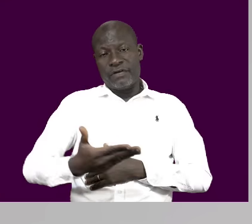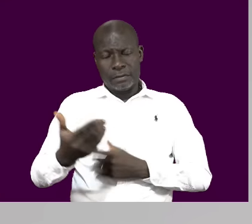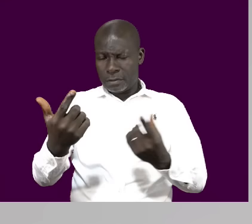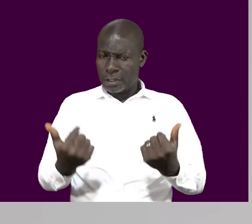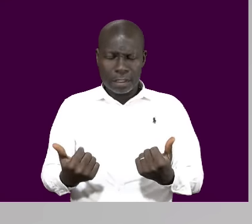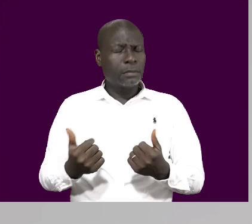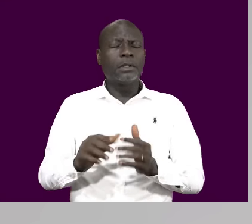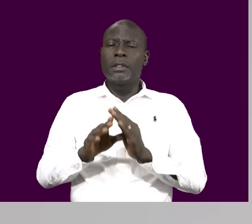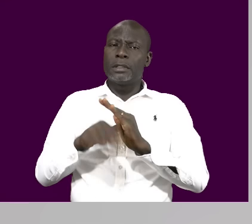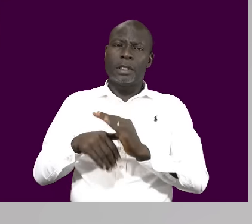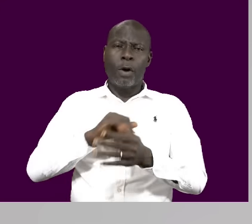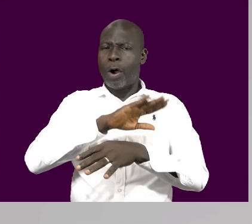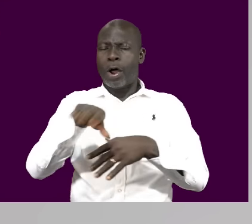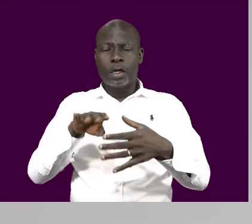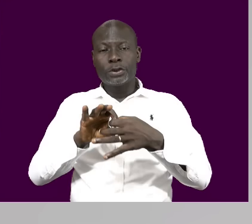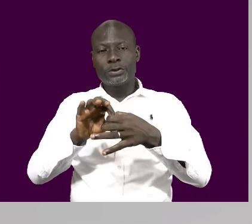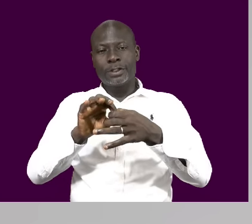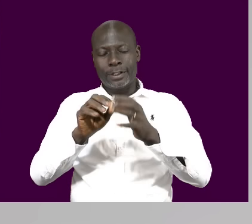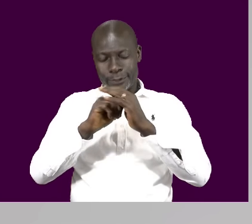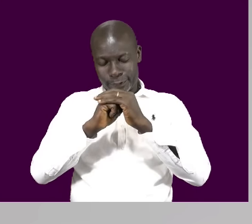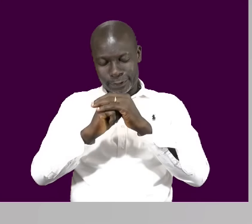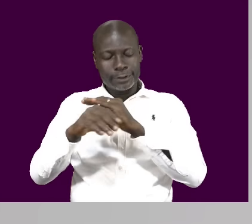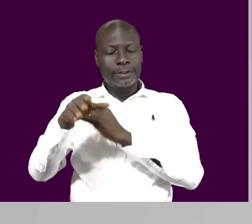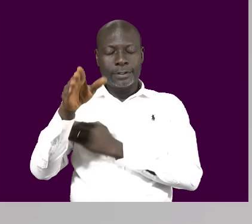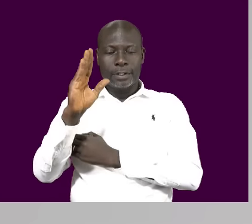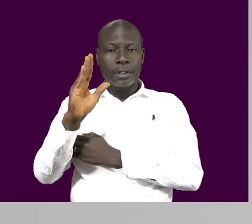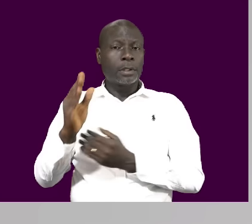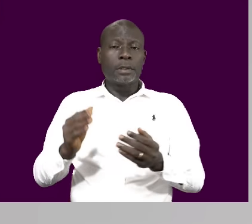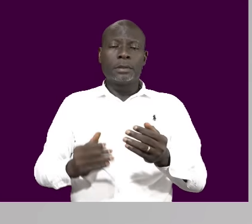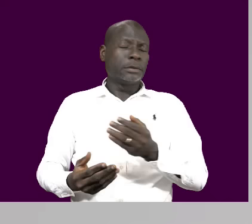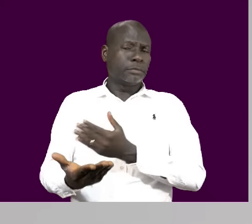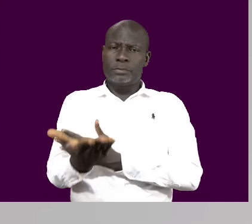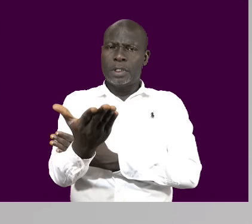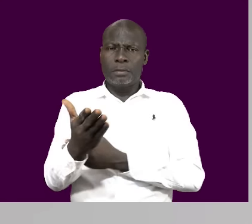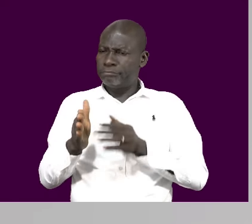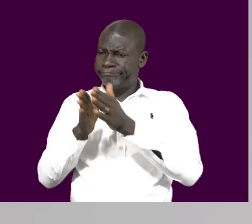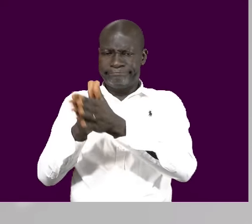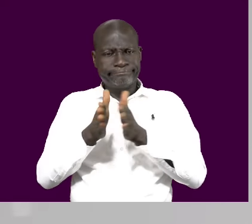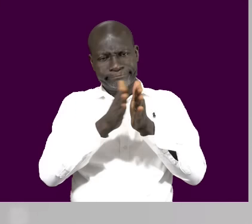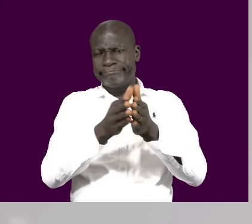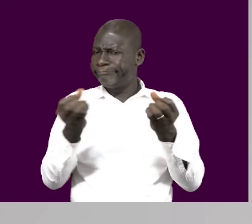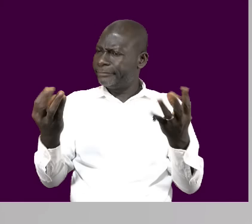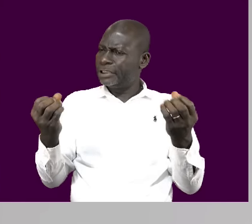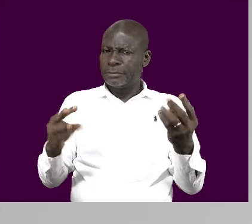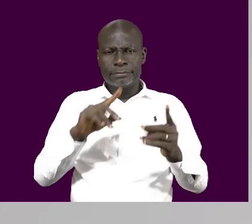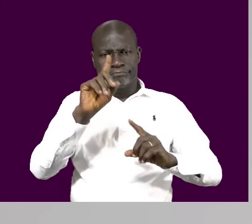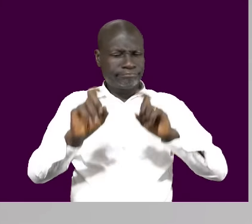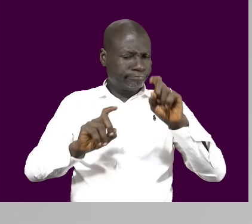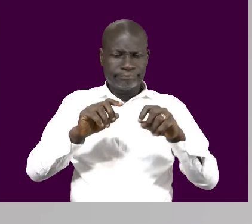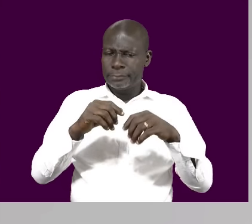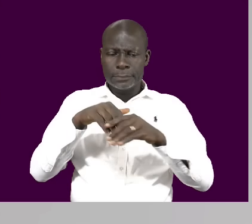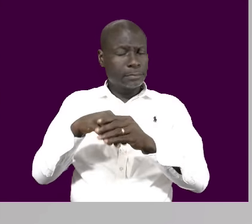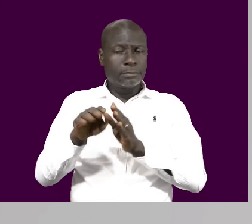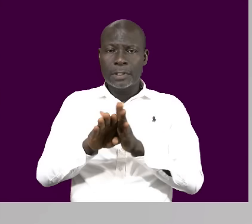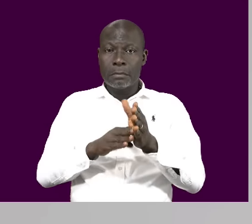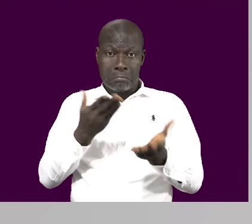na ye nyina ye mom ye som ewrade anopai ye bebisa ensem bisa ewo bible ekwan so enti se ewo